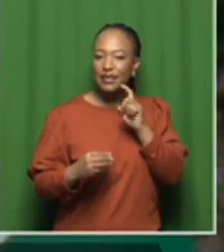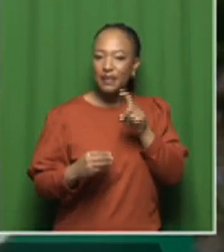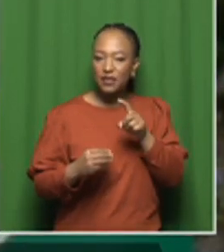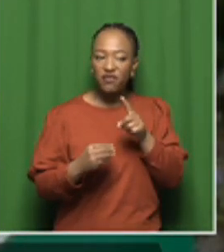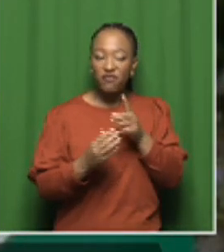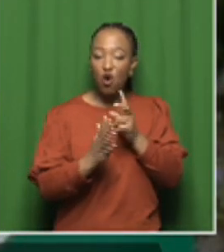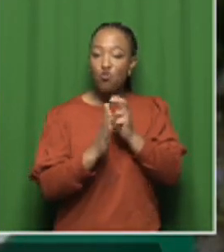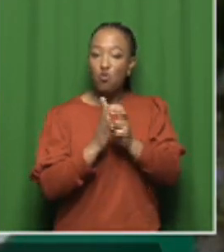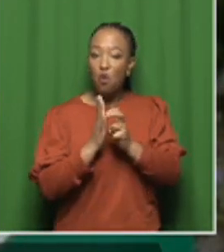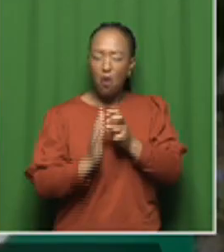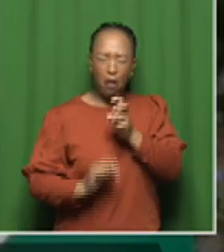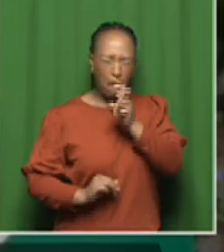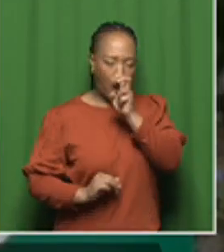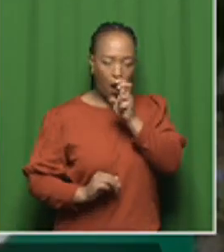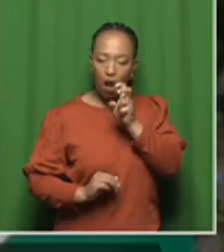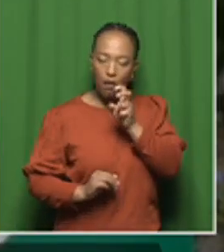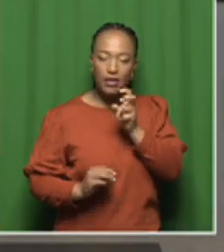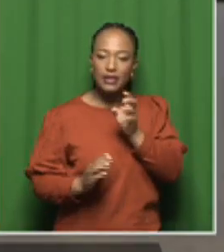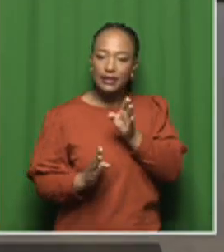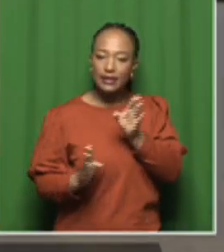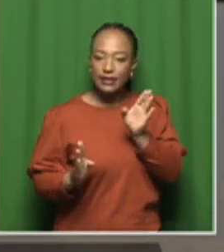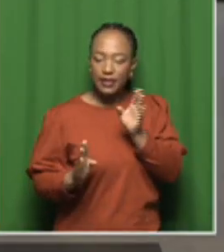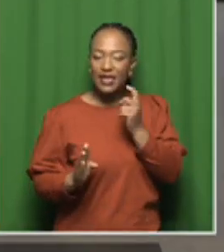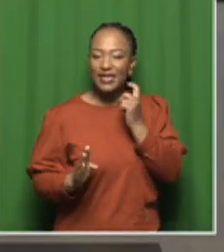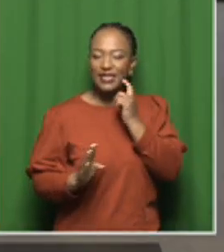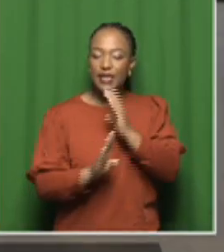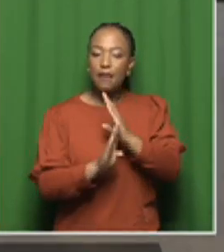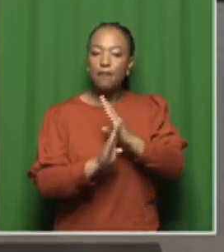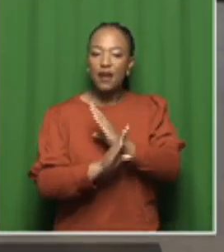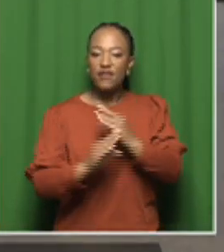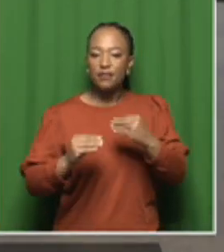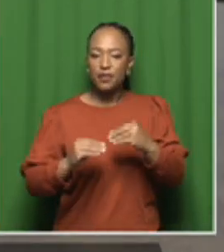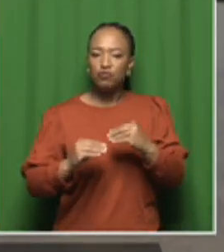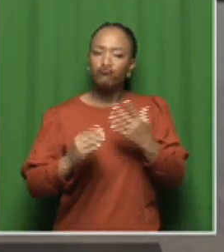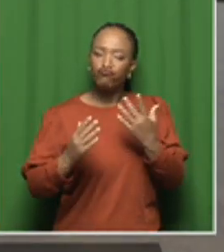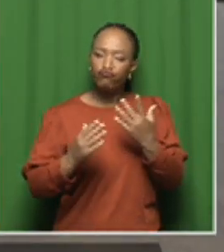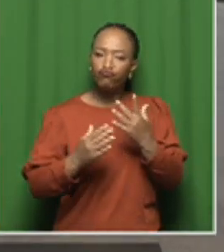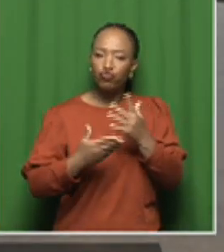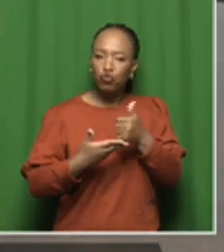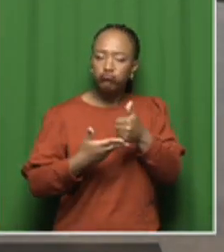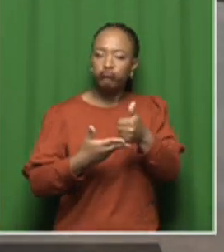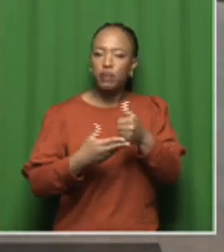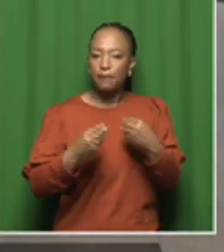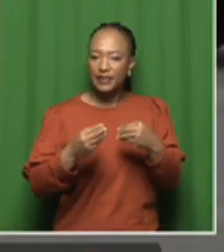jurisdictions, making it easier for private sector players to do their bit in boosting